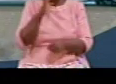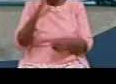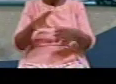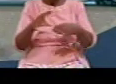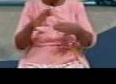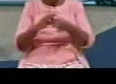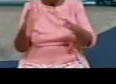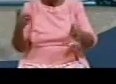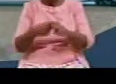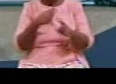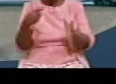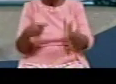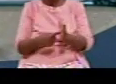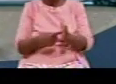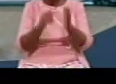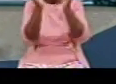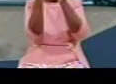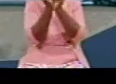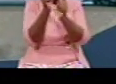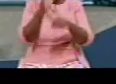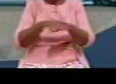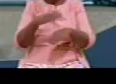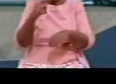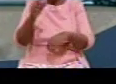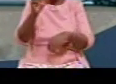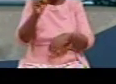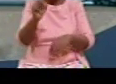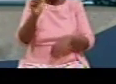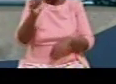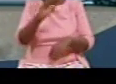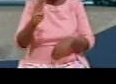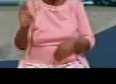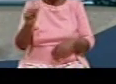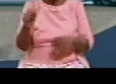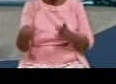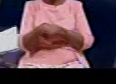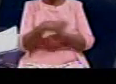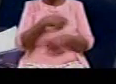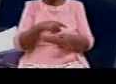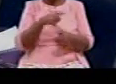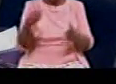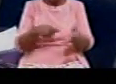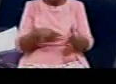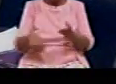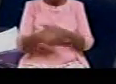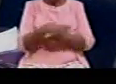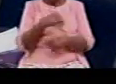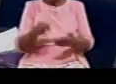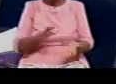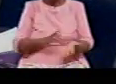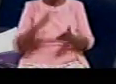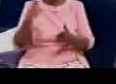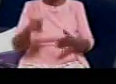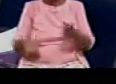Sabbath day, and this is a glorious day for your deliverance. I said a glorious day for